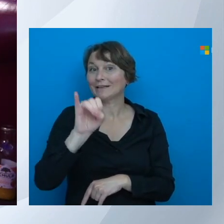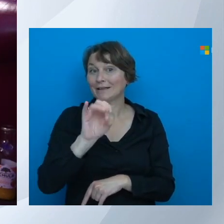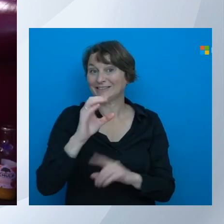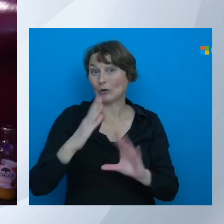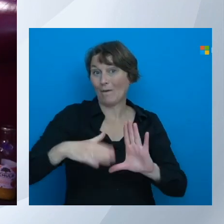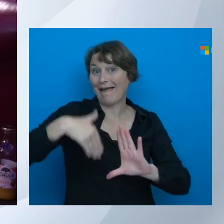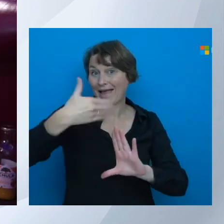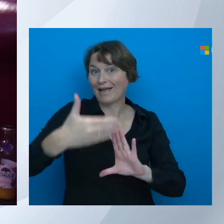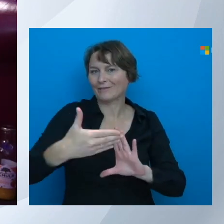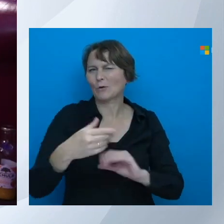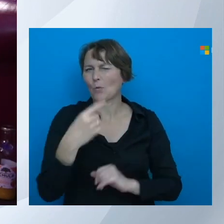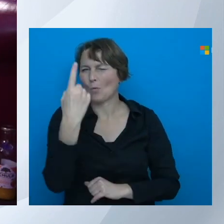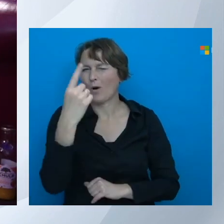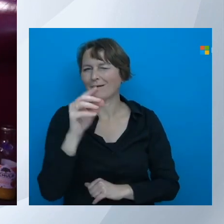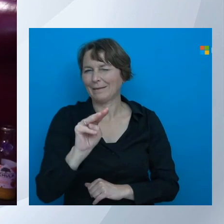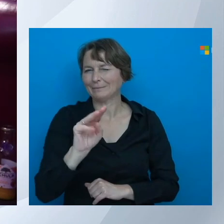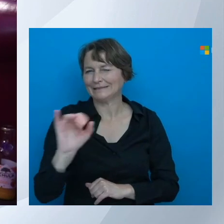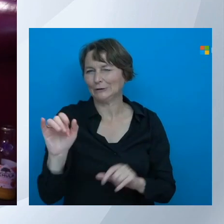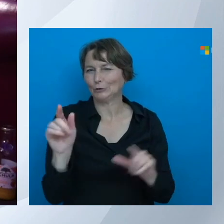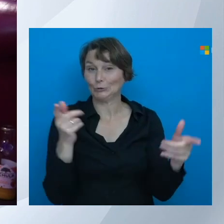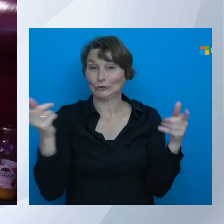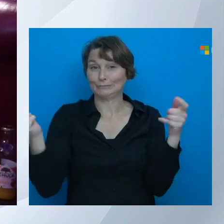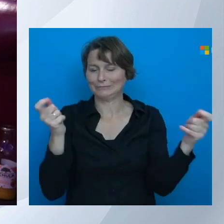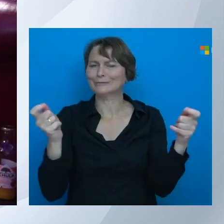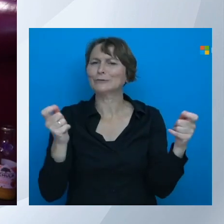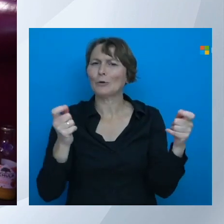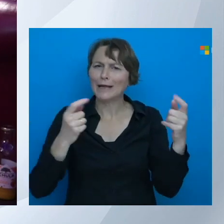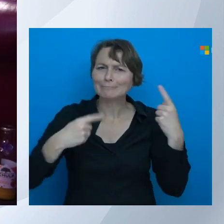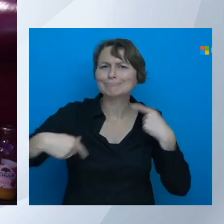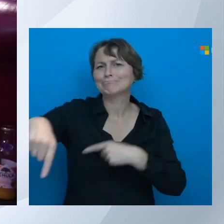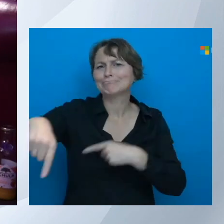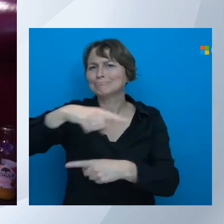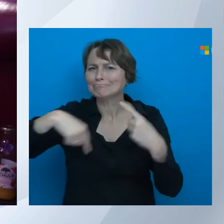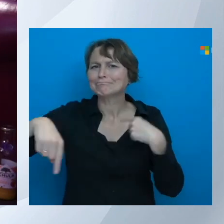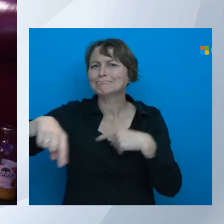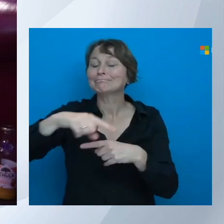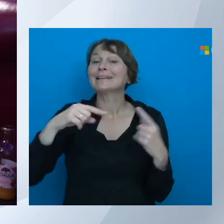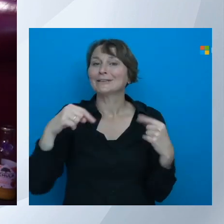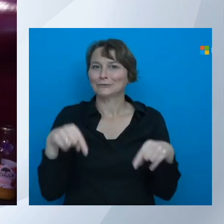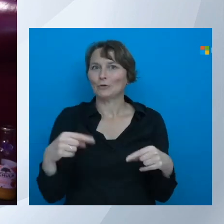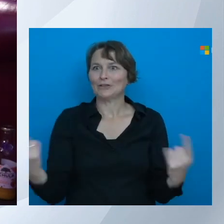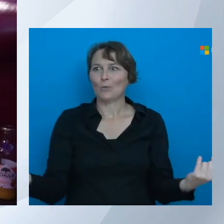fun, interactive bit. And she'll be joining us in the studio as well. So